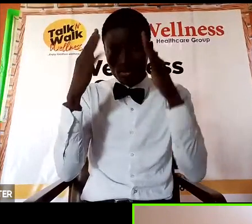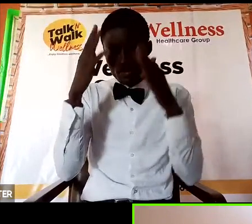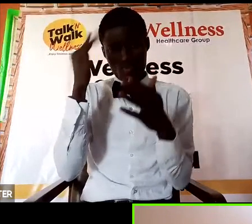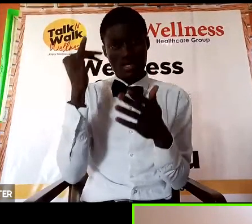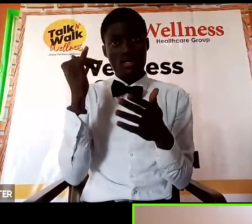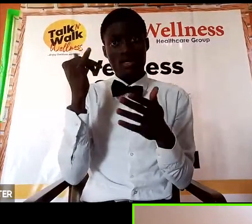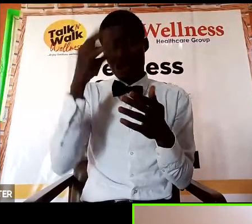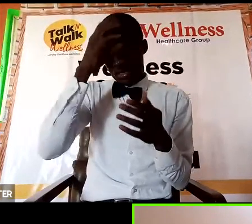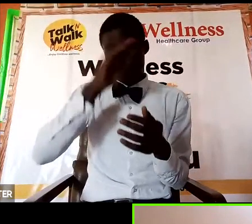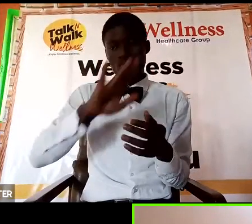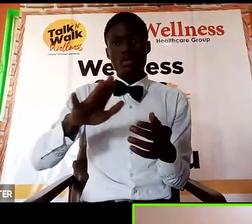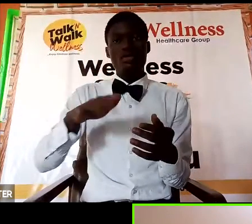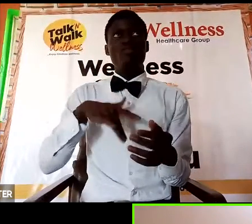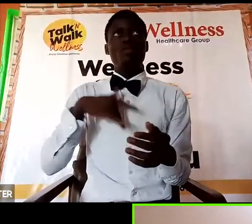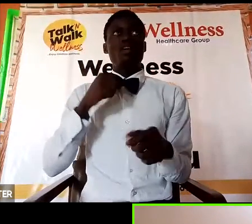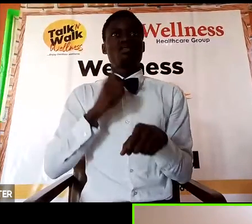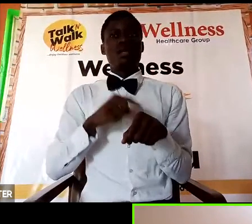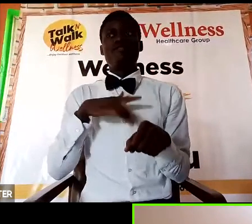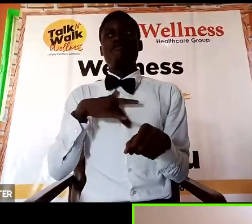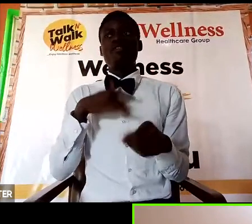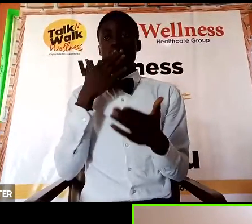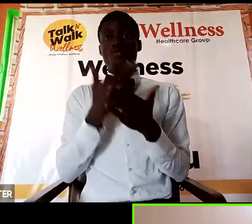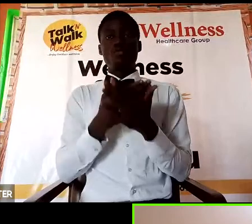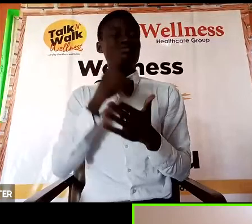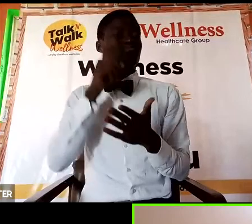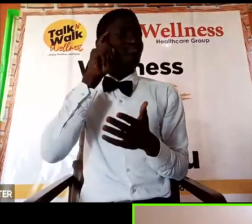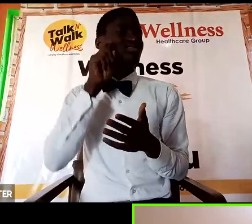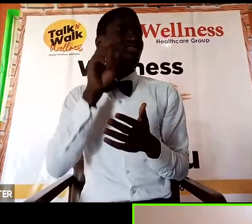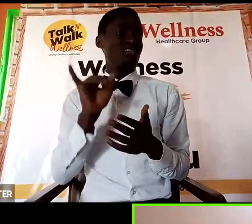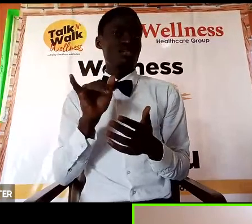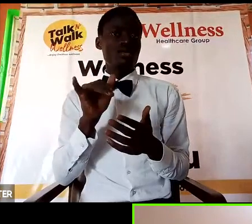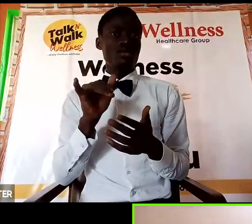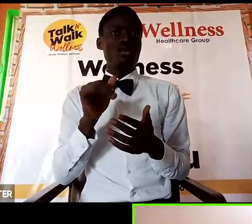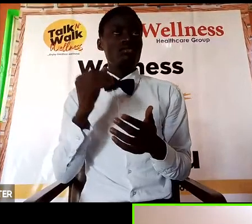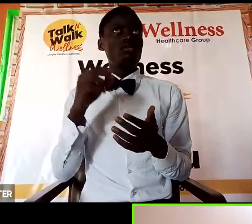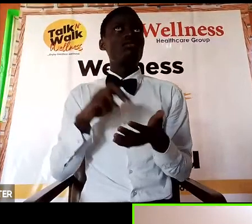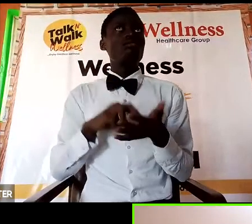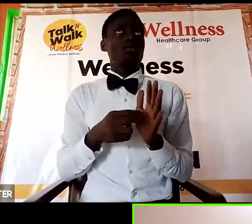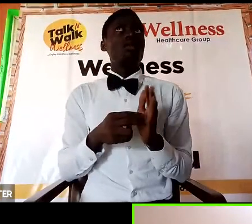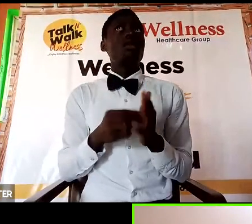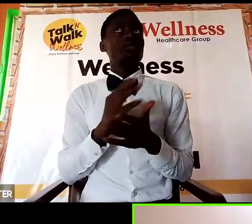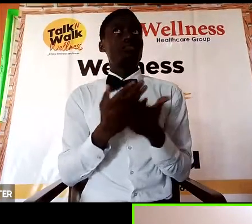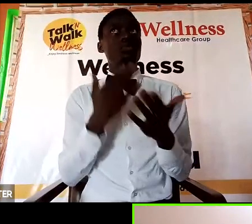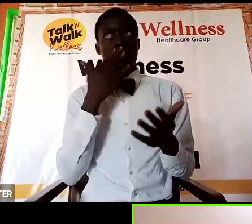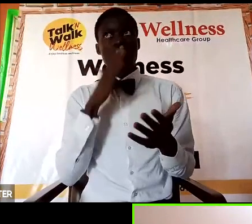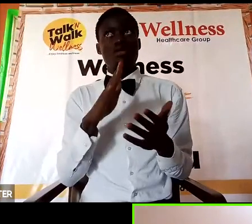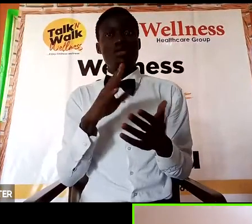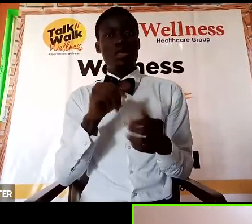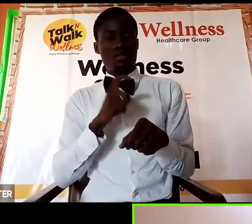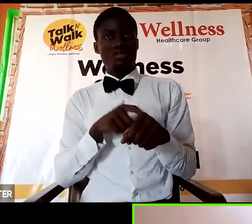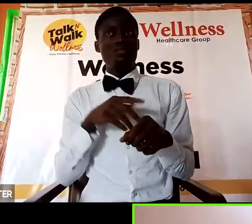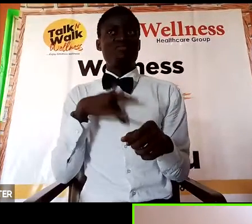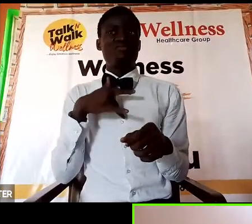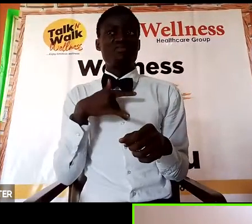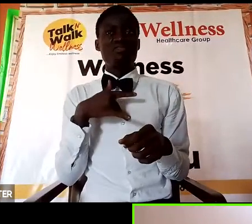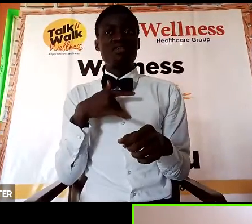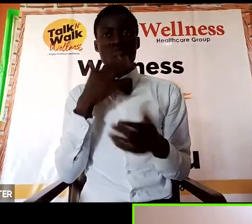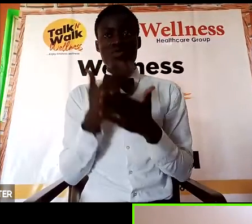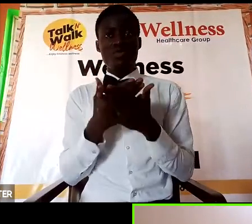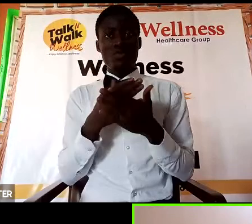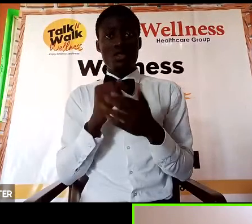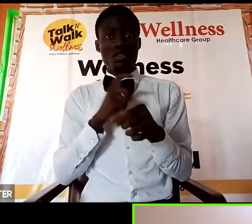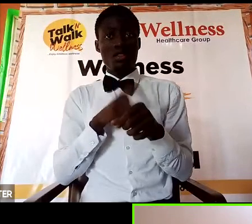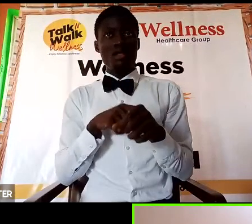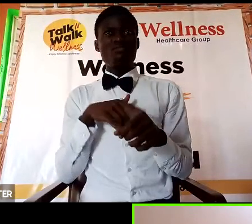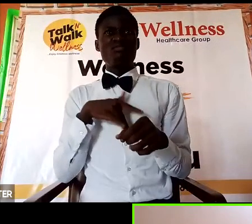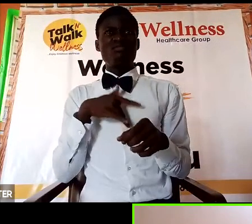sexually, it's something that is bad. Whenever I feel good, whenever I touch my genitals and it feels good, it's a